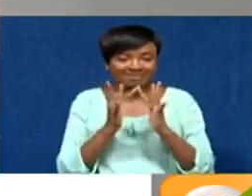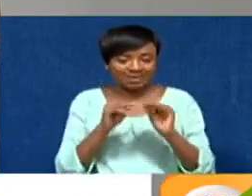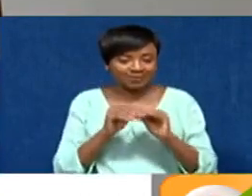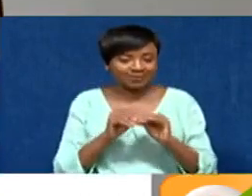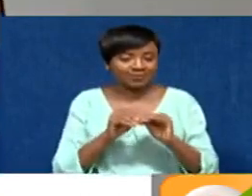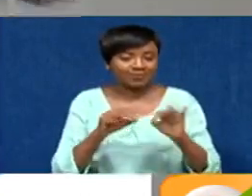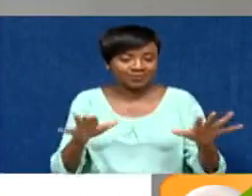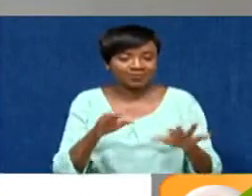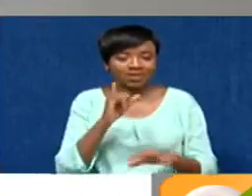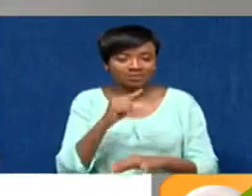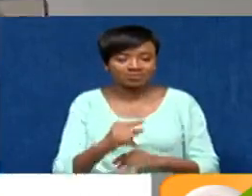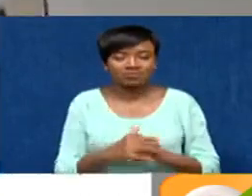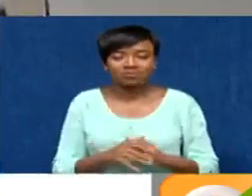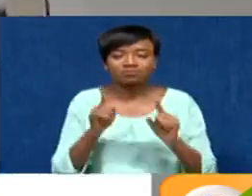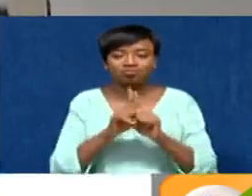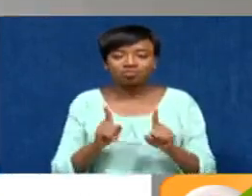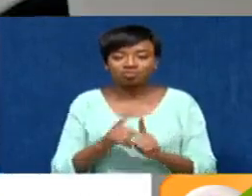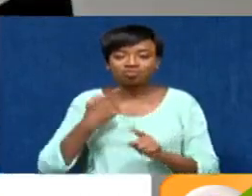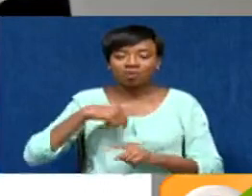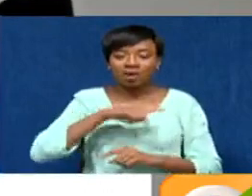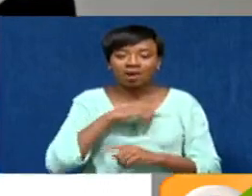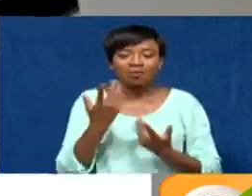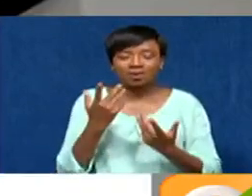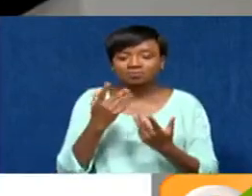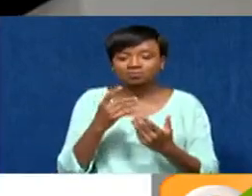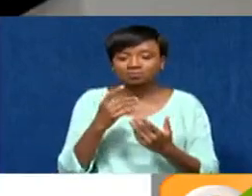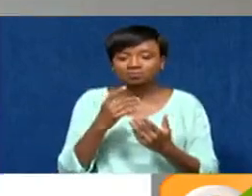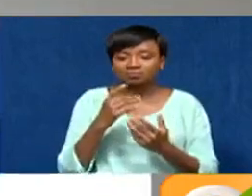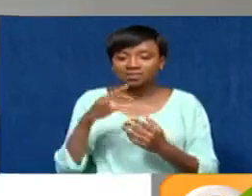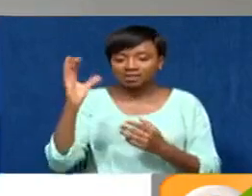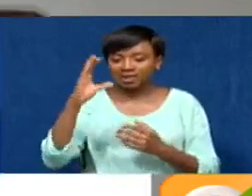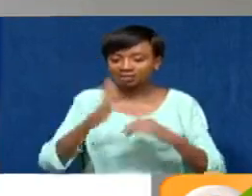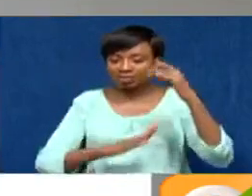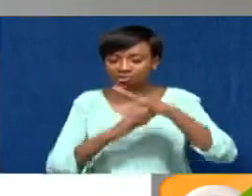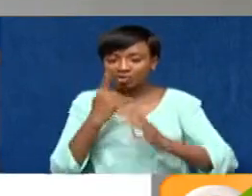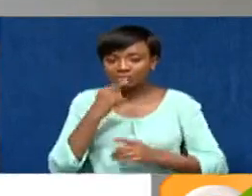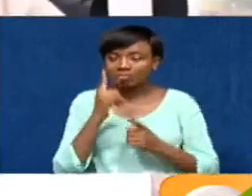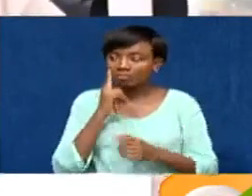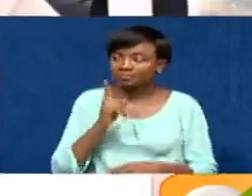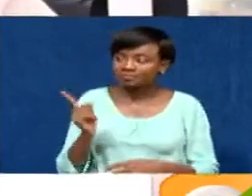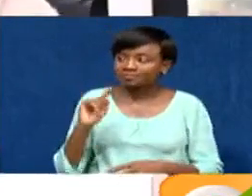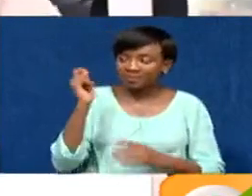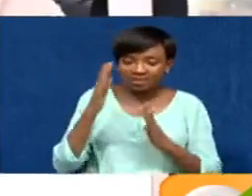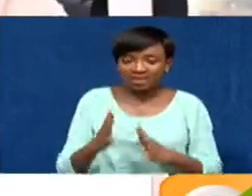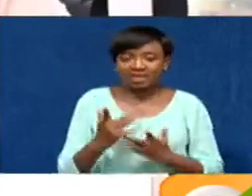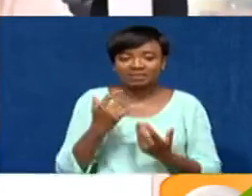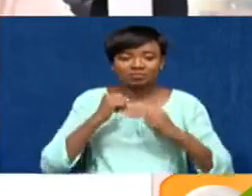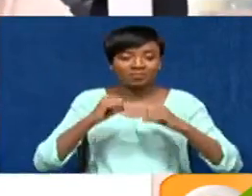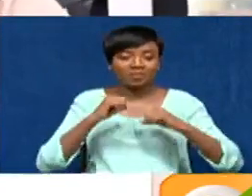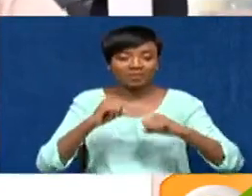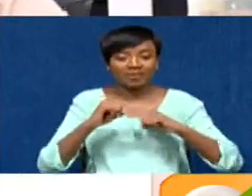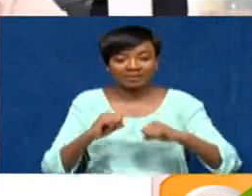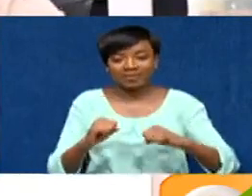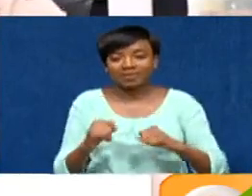as Instagram. Our main customer is a middle to upper class Kenyan. So we have items